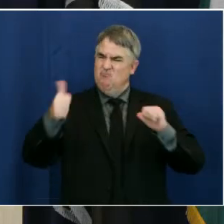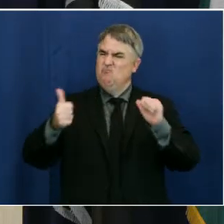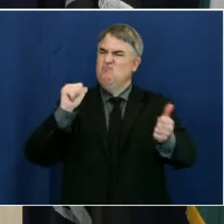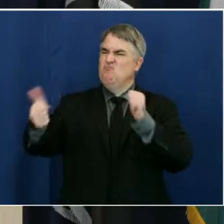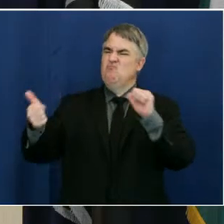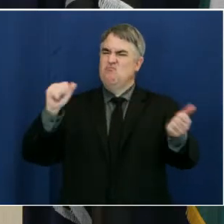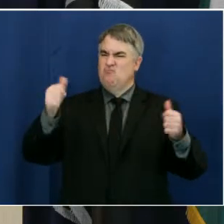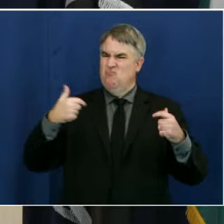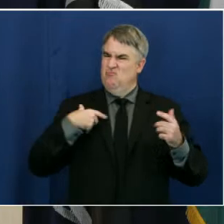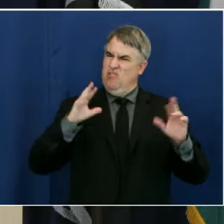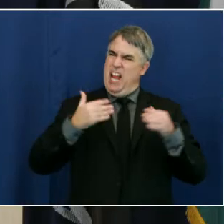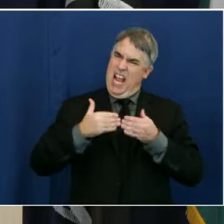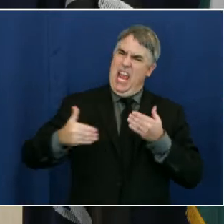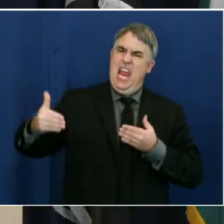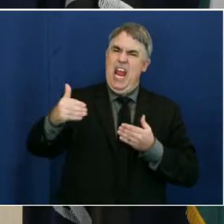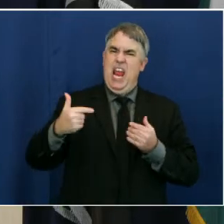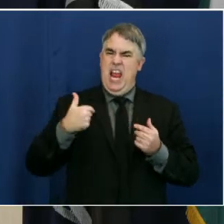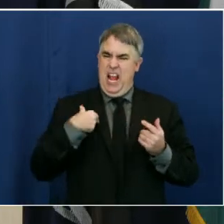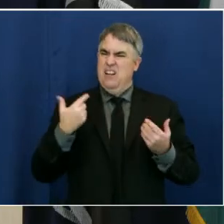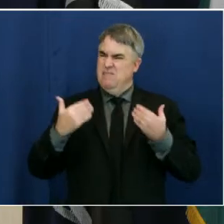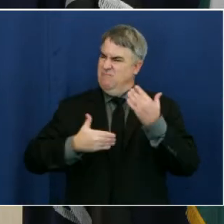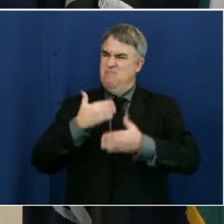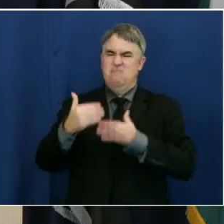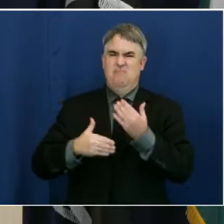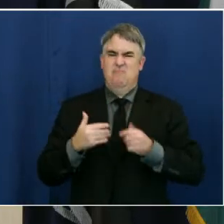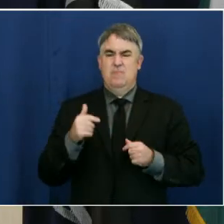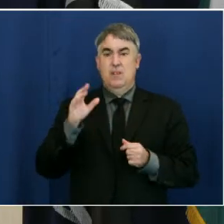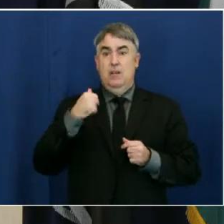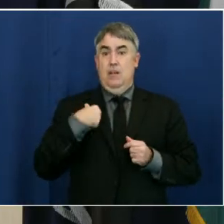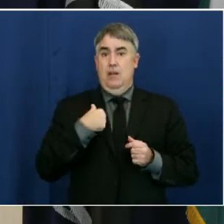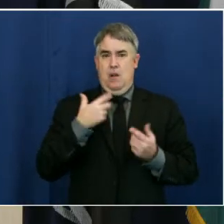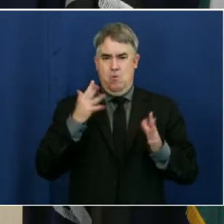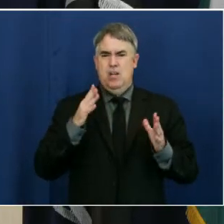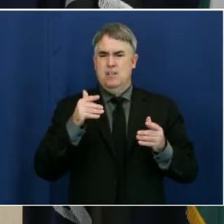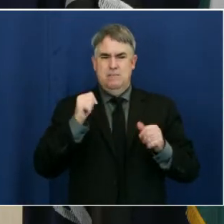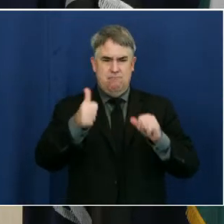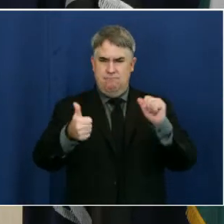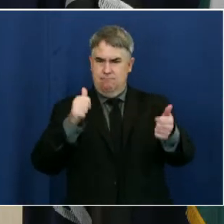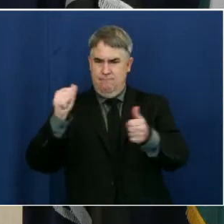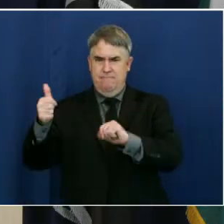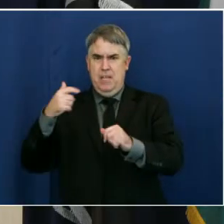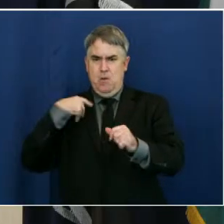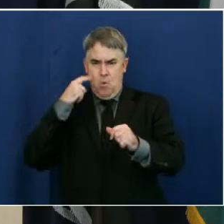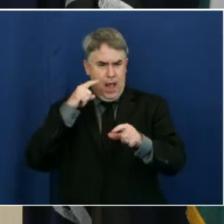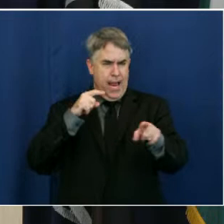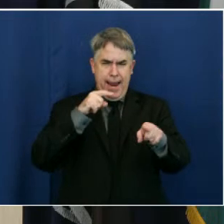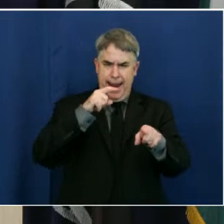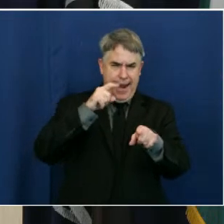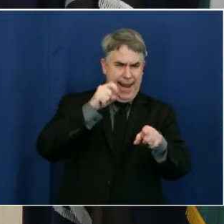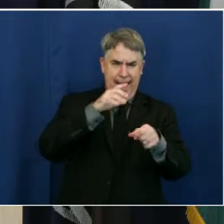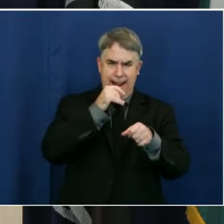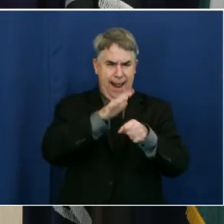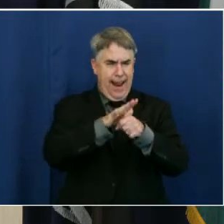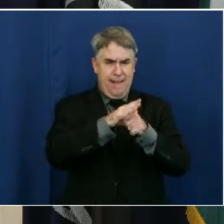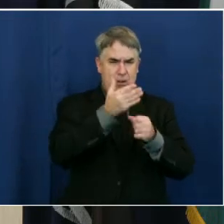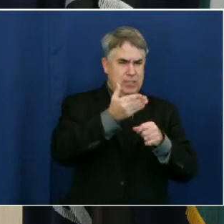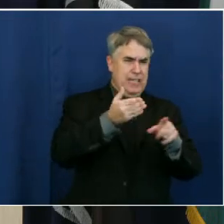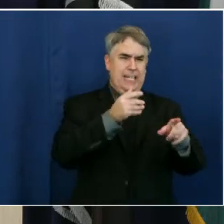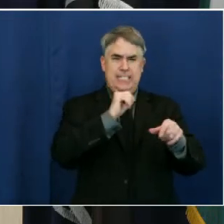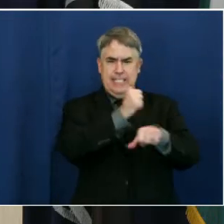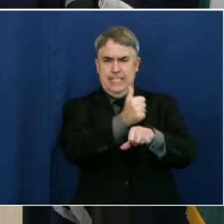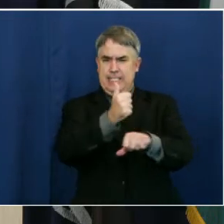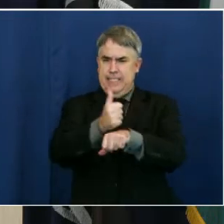in disproportionately hit hard communities. We're doing it. And we will continue to do it, and any help and assistance we get from the federal government will